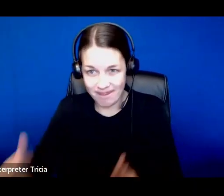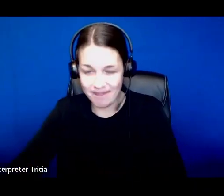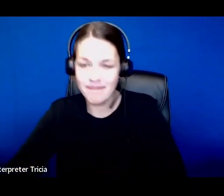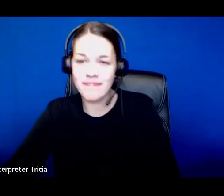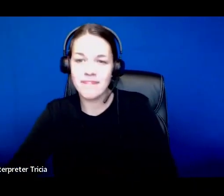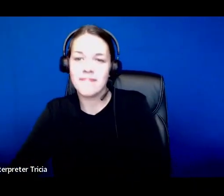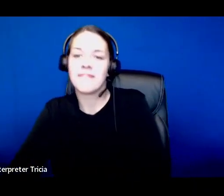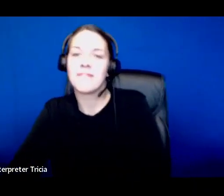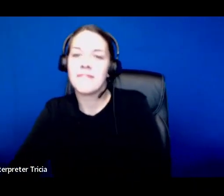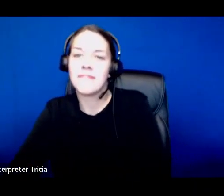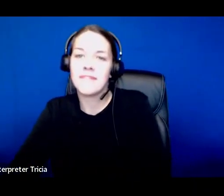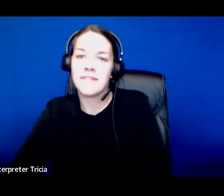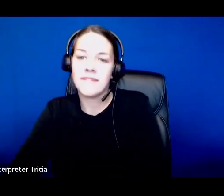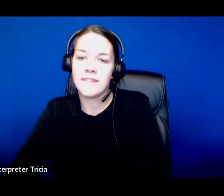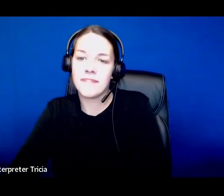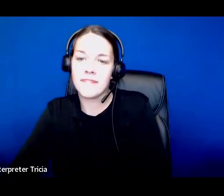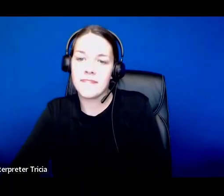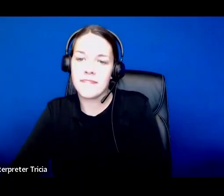the next slide.